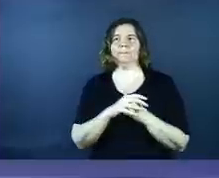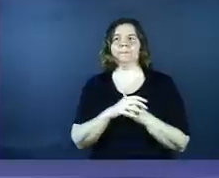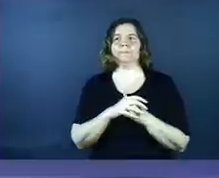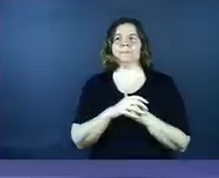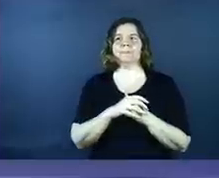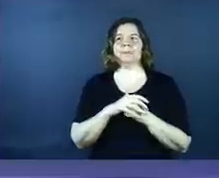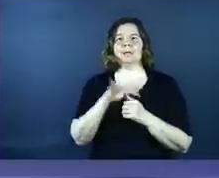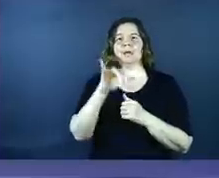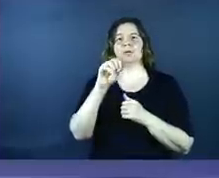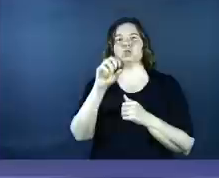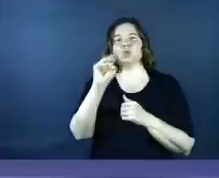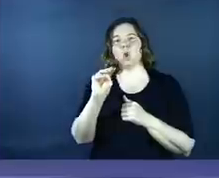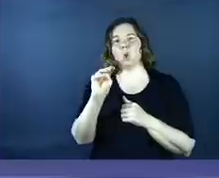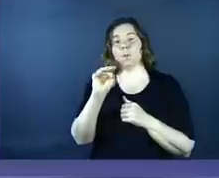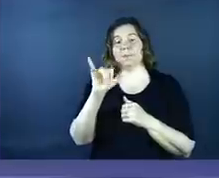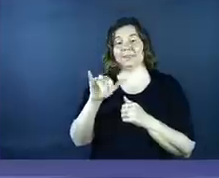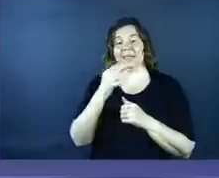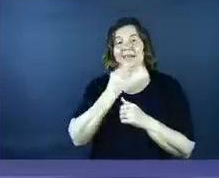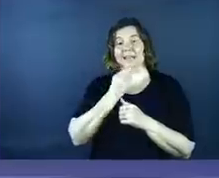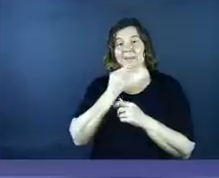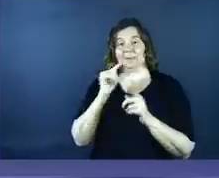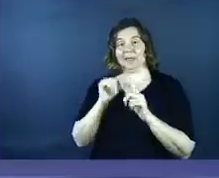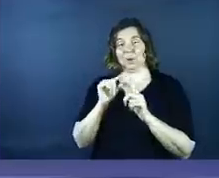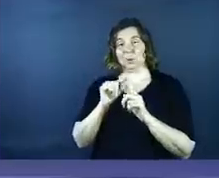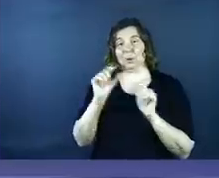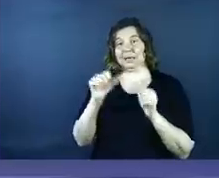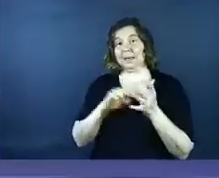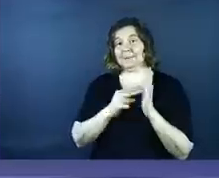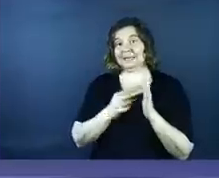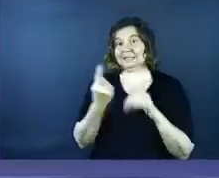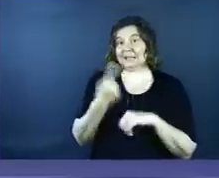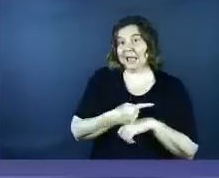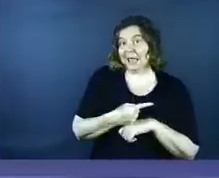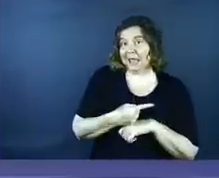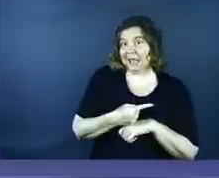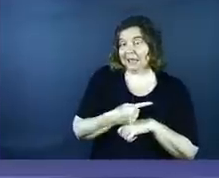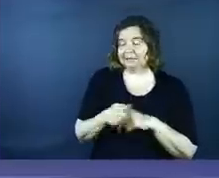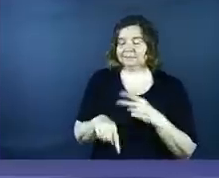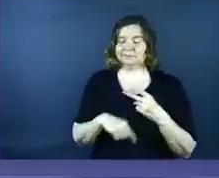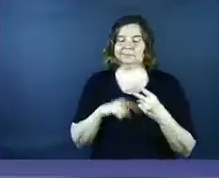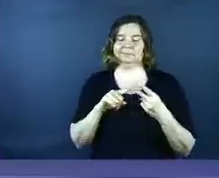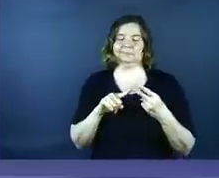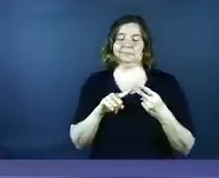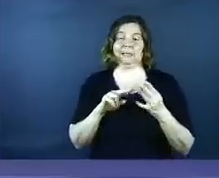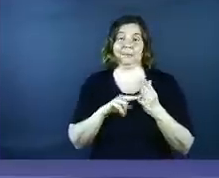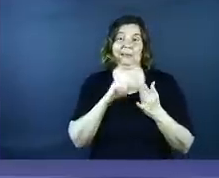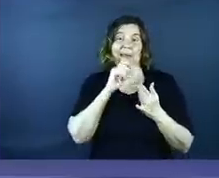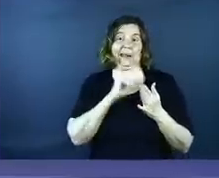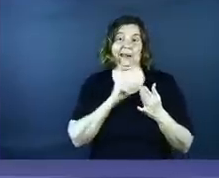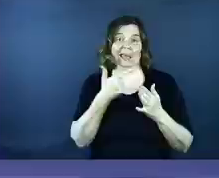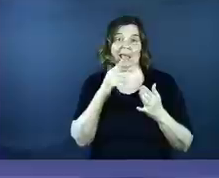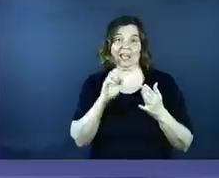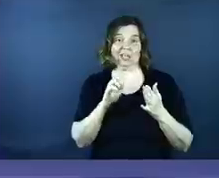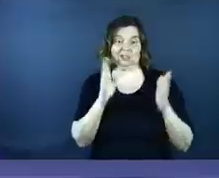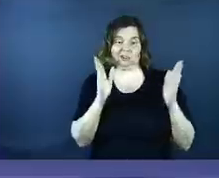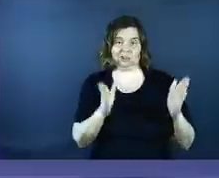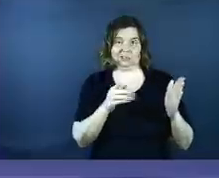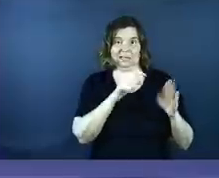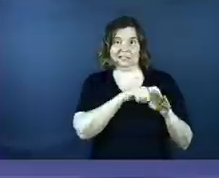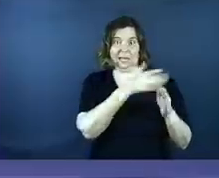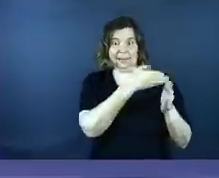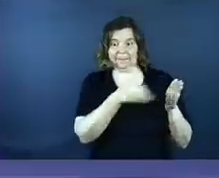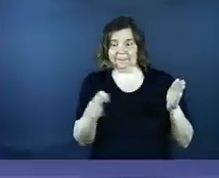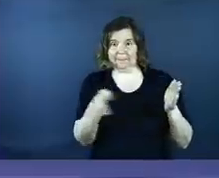In the Hebrew, that word can mean day or it can mean age. It can mean